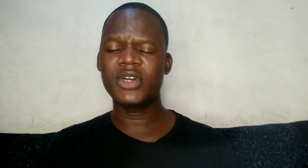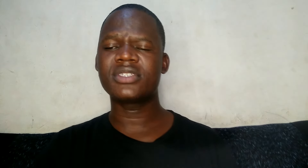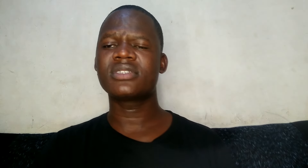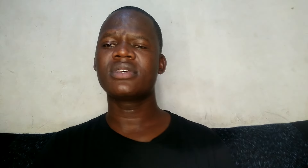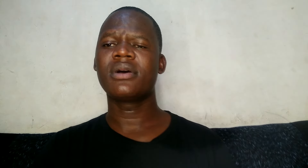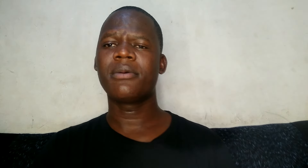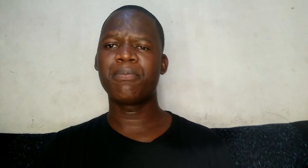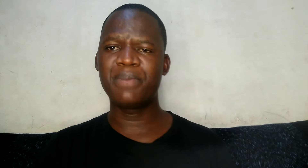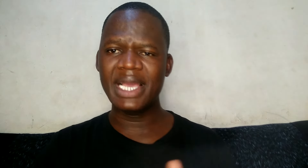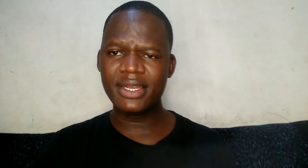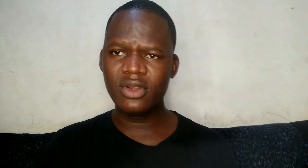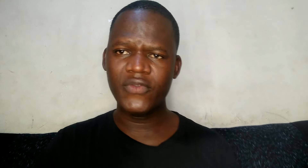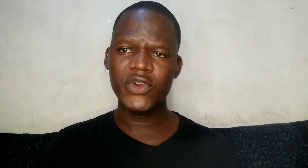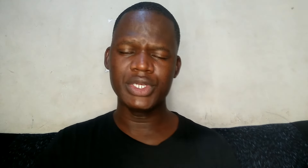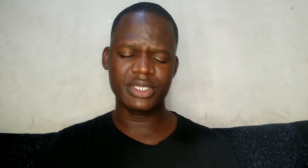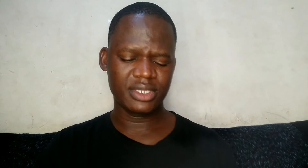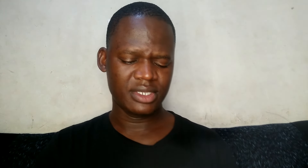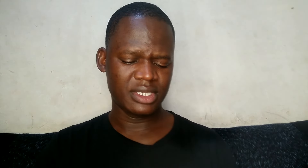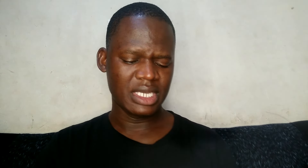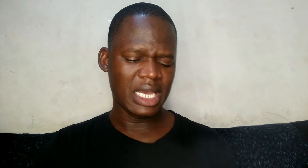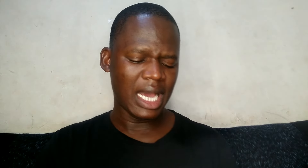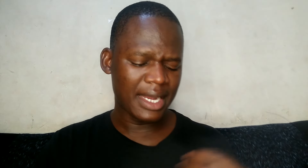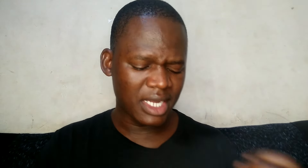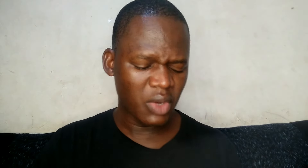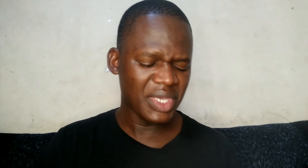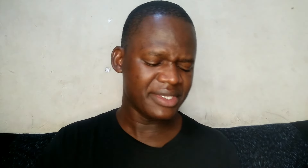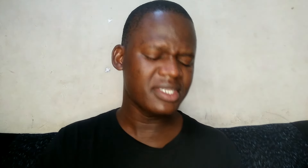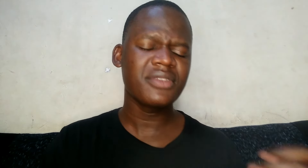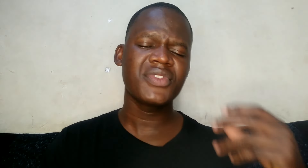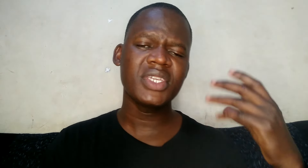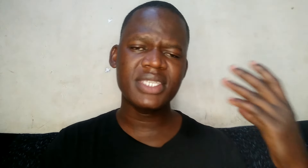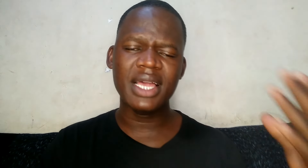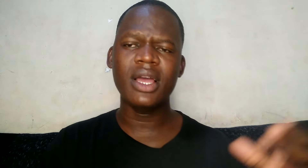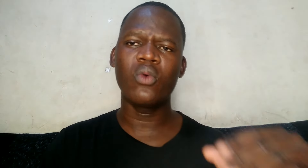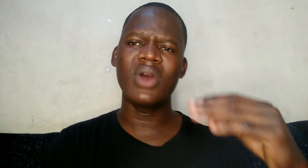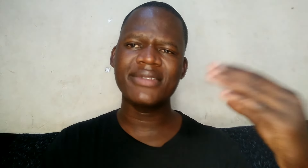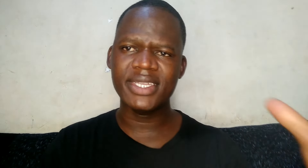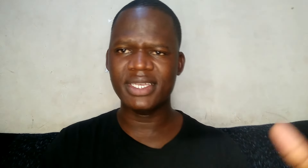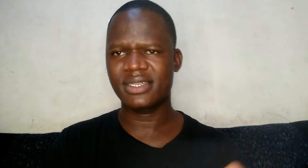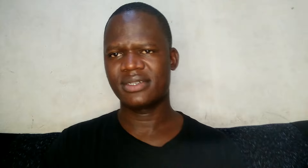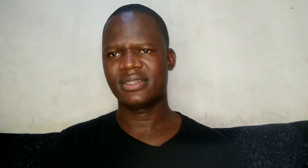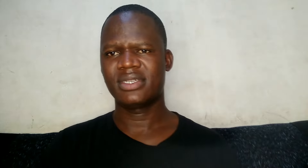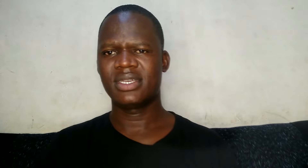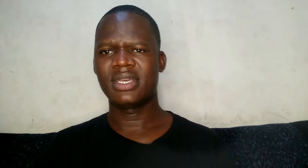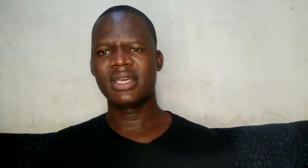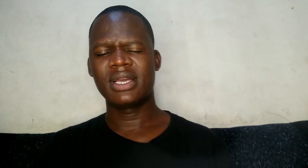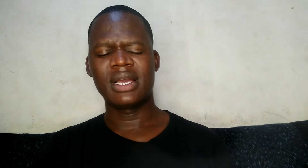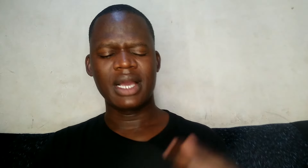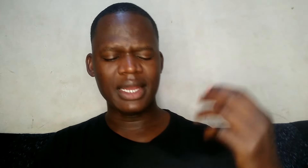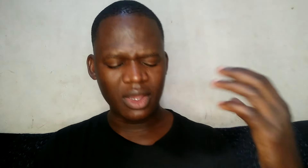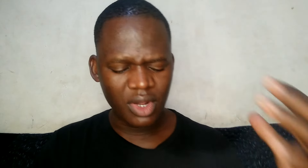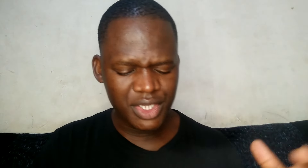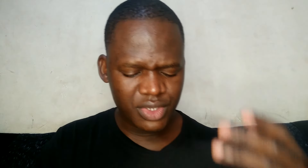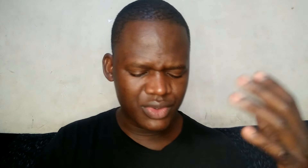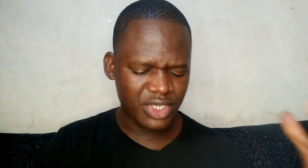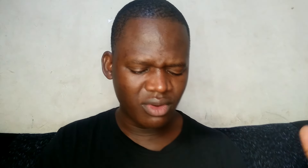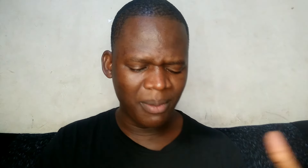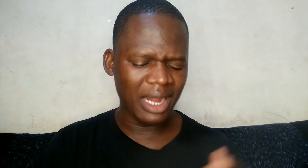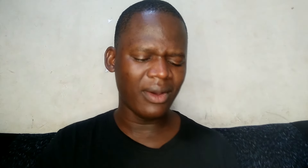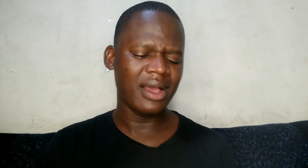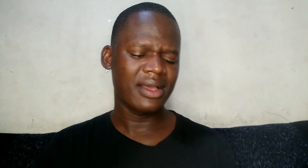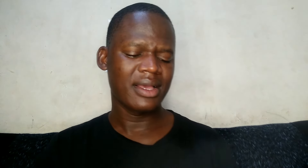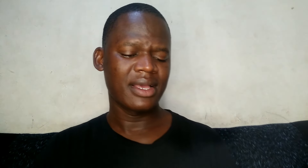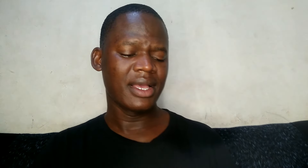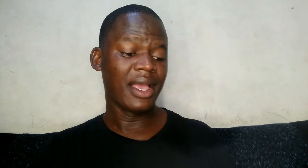Clergy's efforts bear no fruit, and now we are seeing things are now worsening. And according to